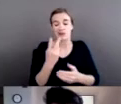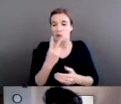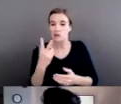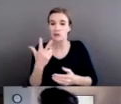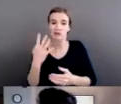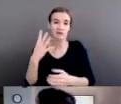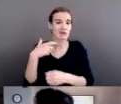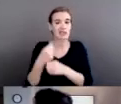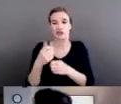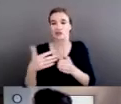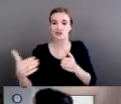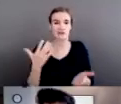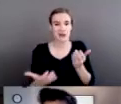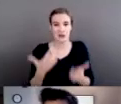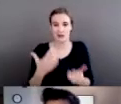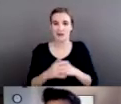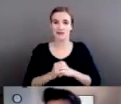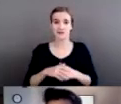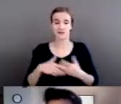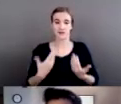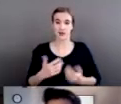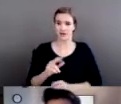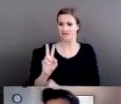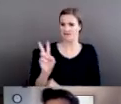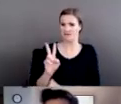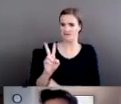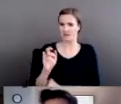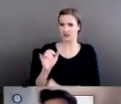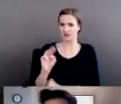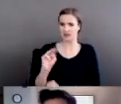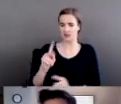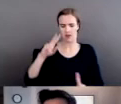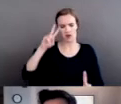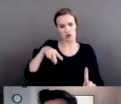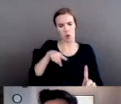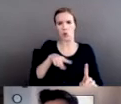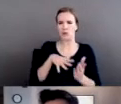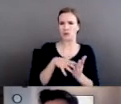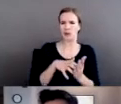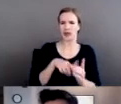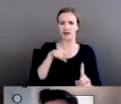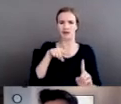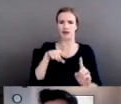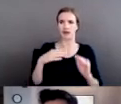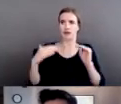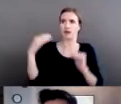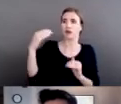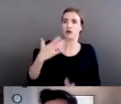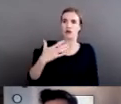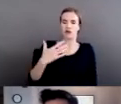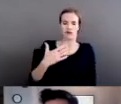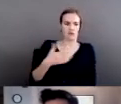this idea of you being weak. When you become a victim, you have this power that is taken away from